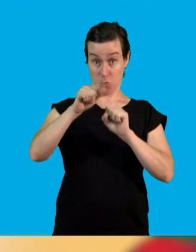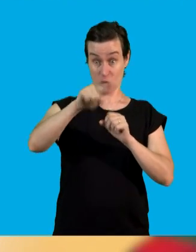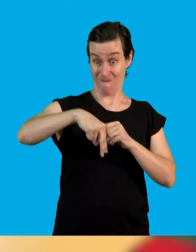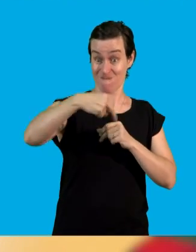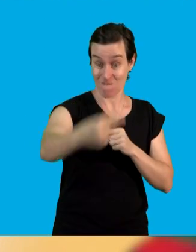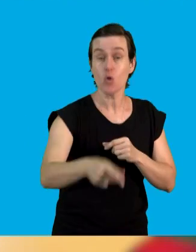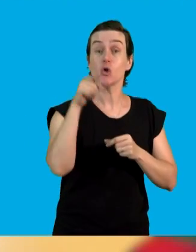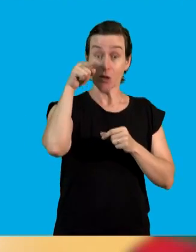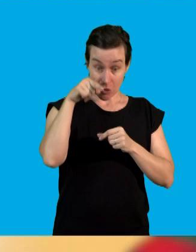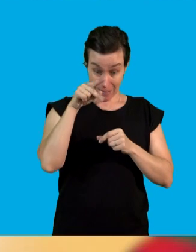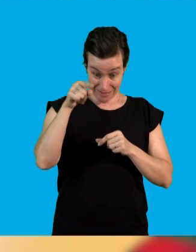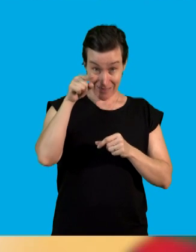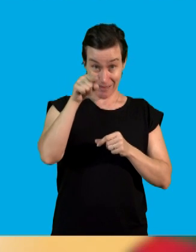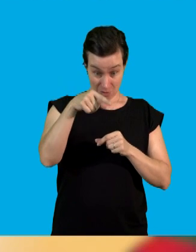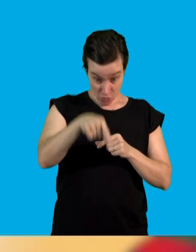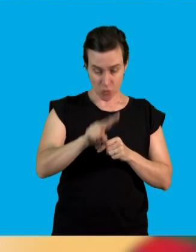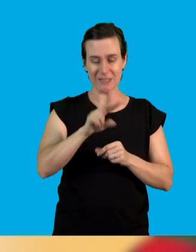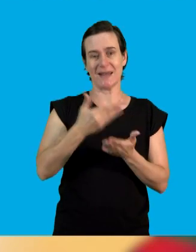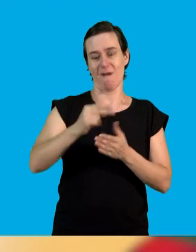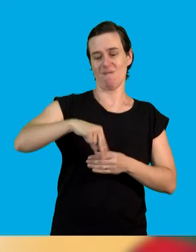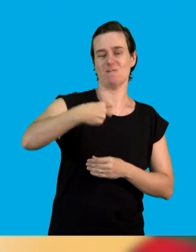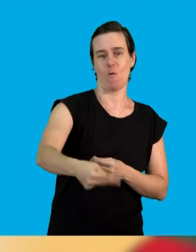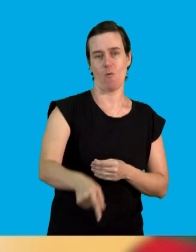after I have pushed you. Now,